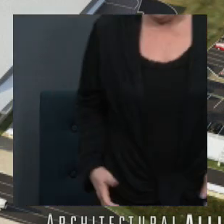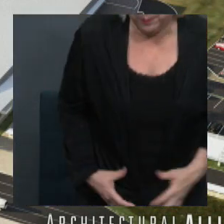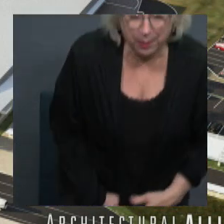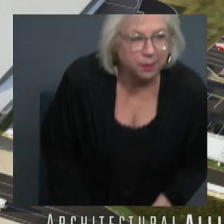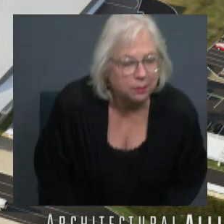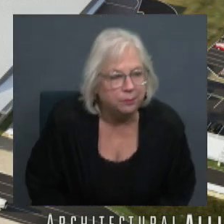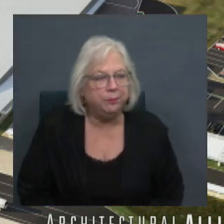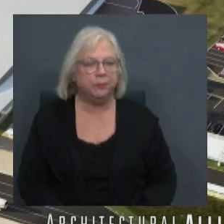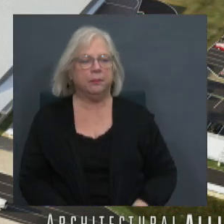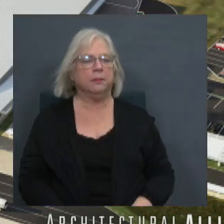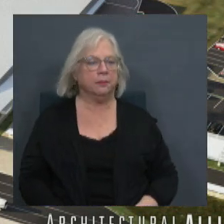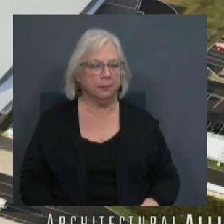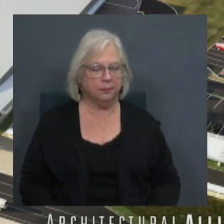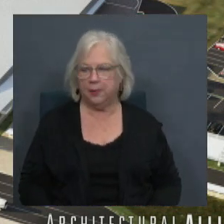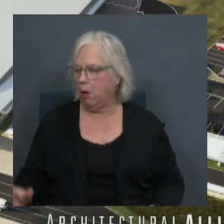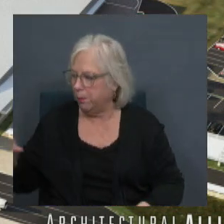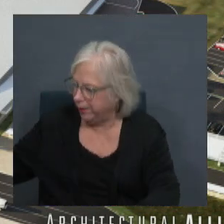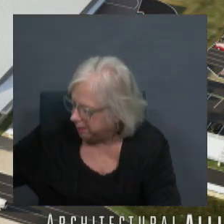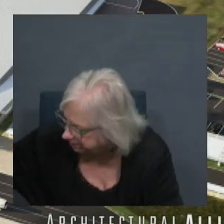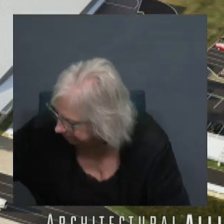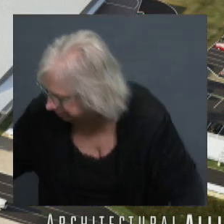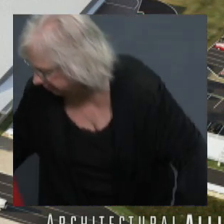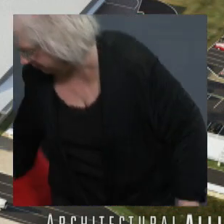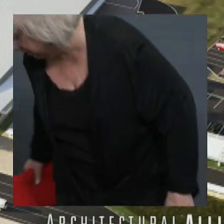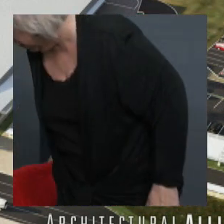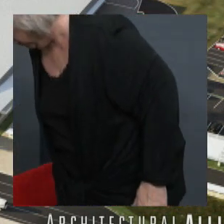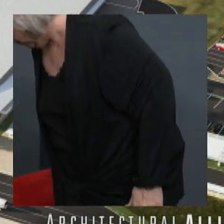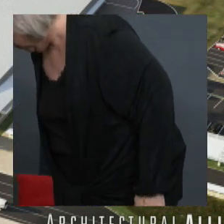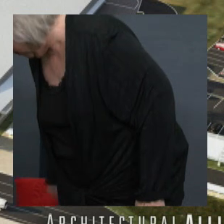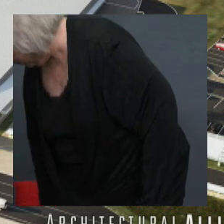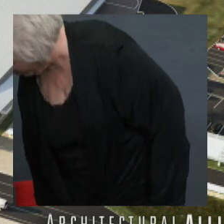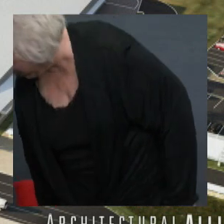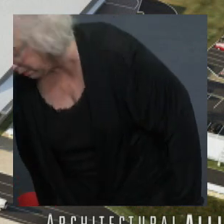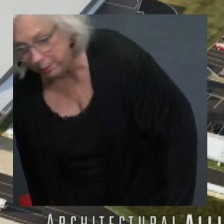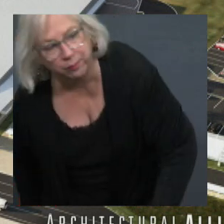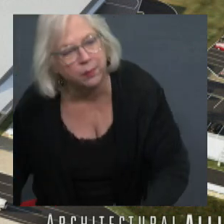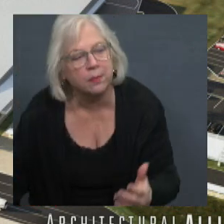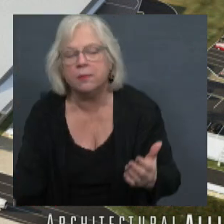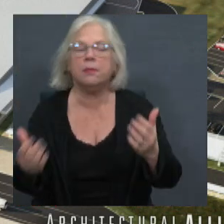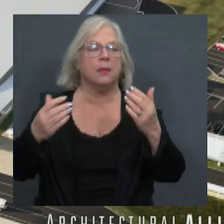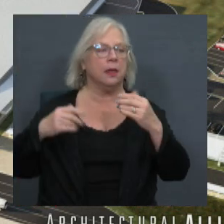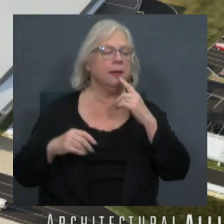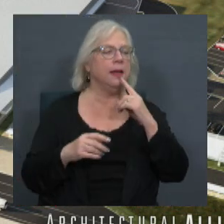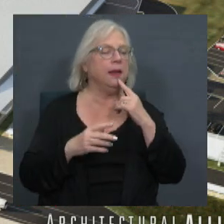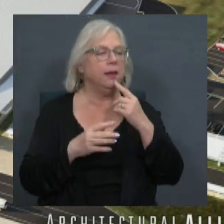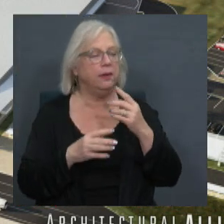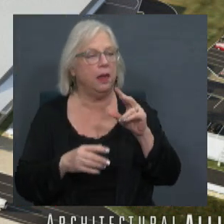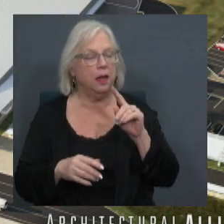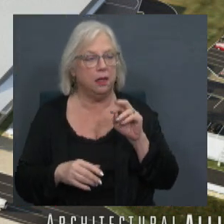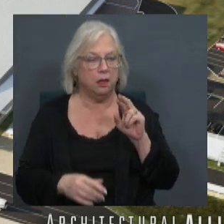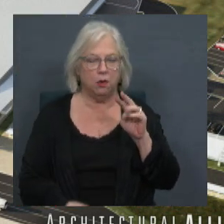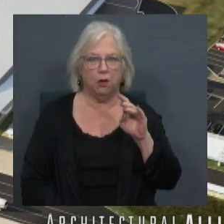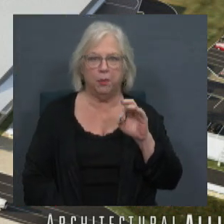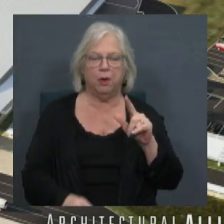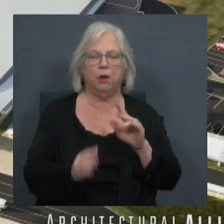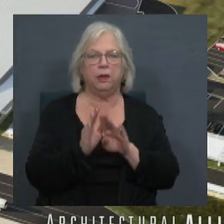terminal, the new terminal redevelopment that we started working on back in